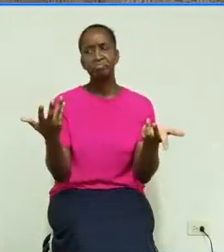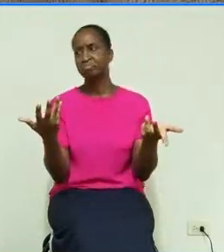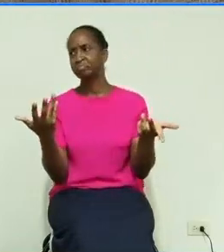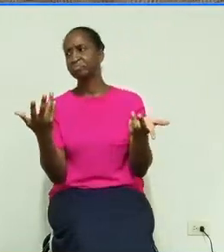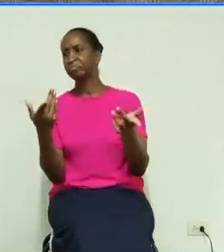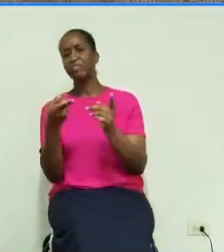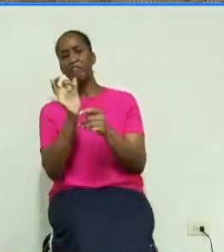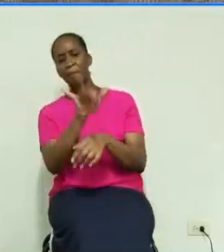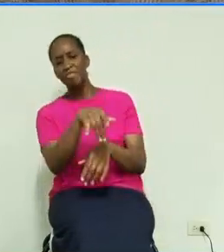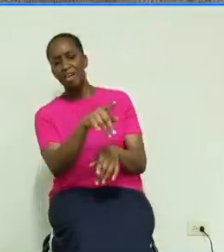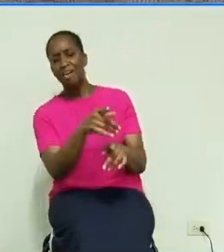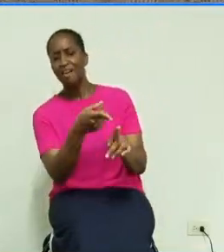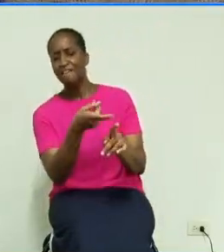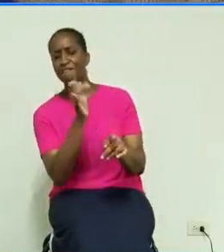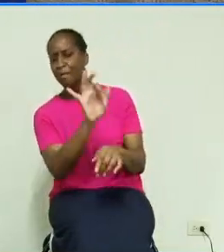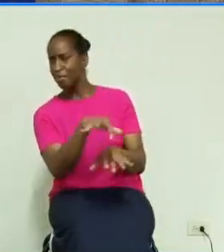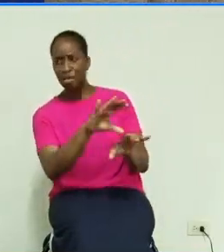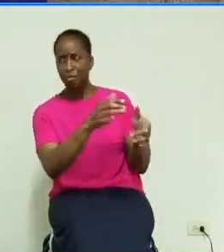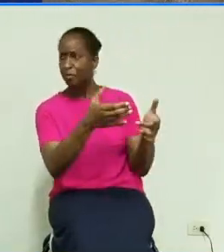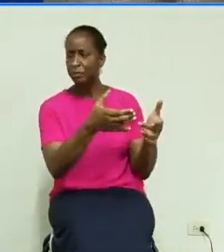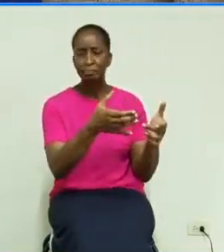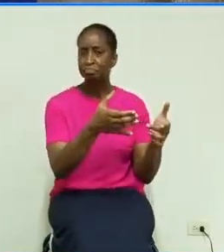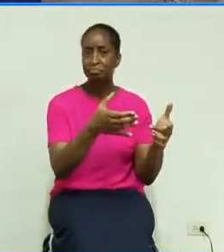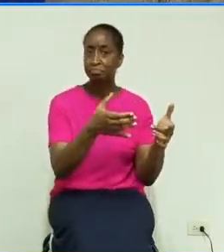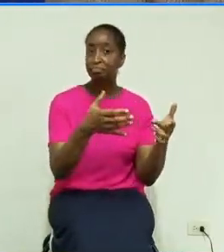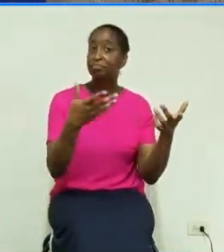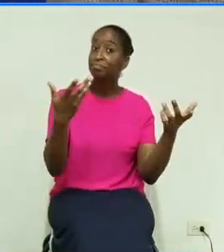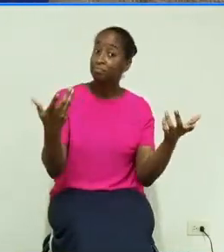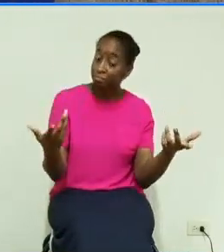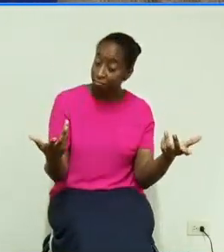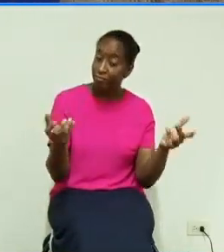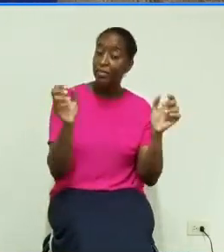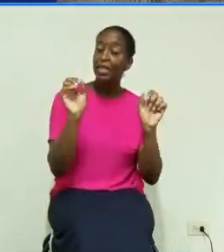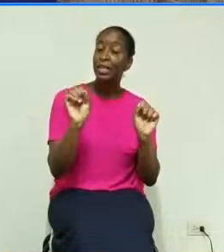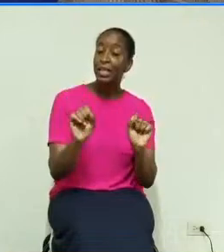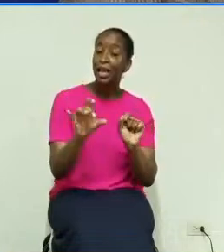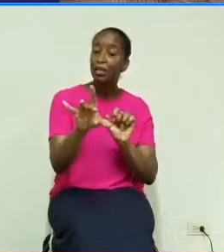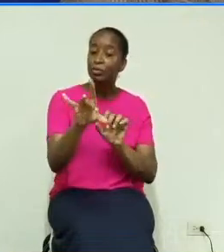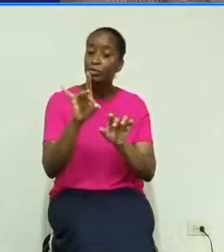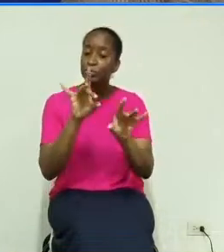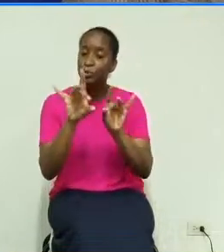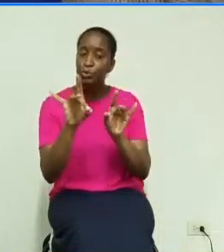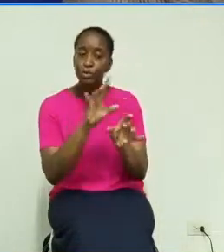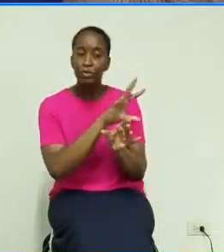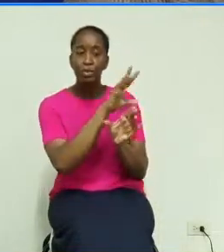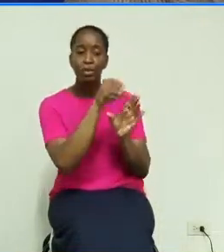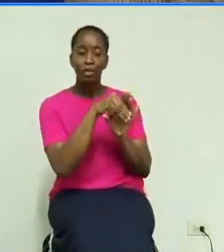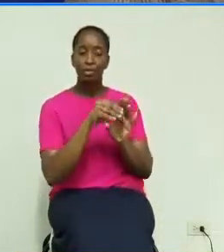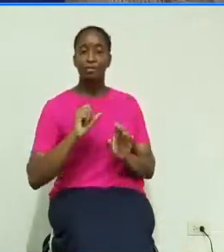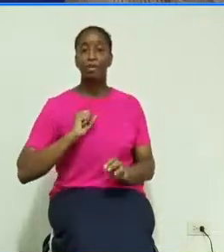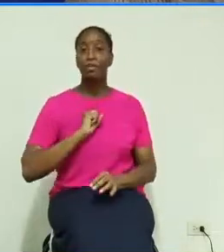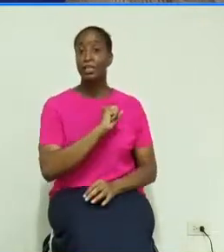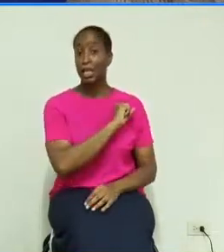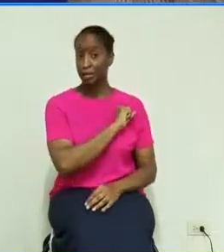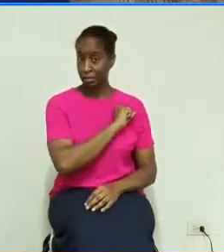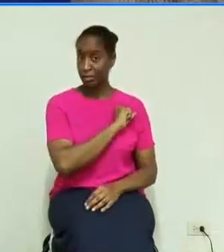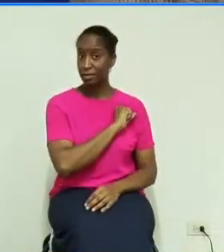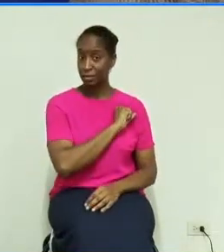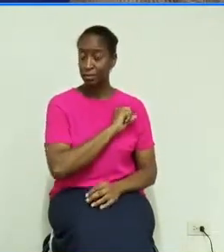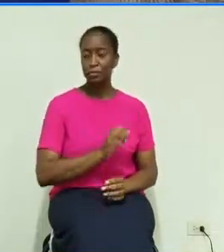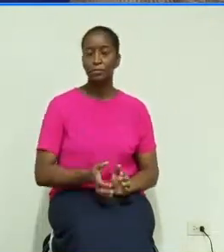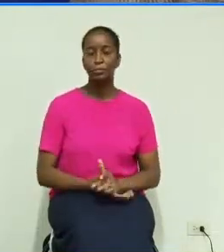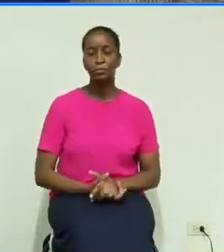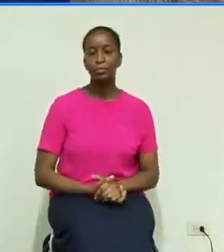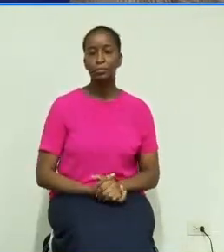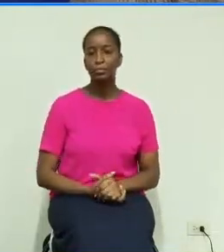might consider a situation where these committees of statesmen or stateswomen representing wider interests